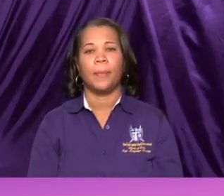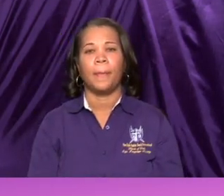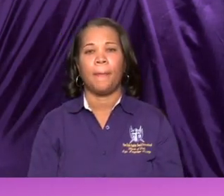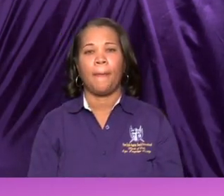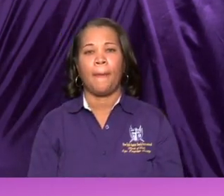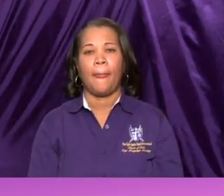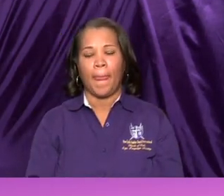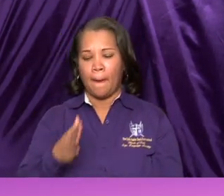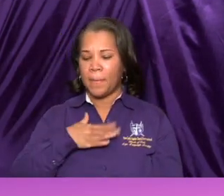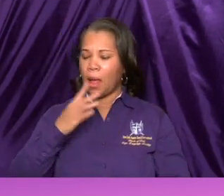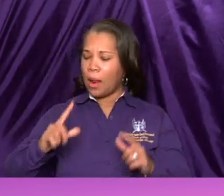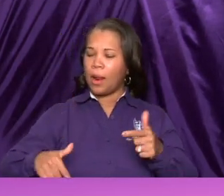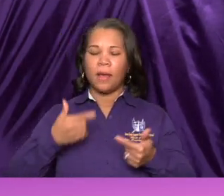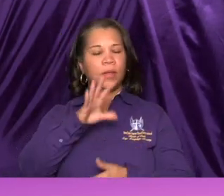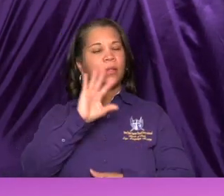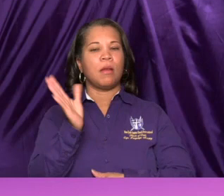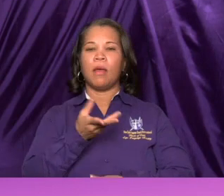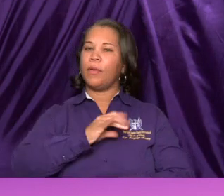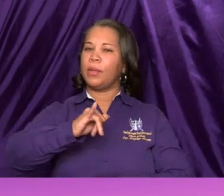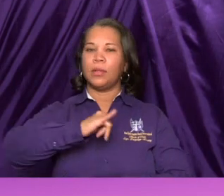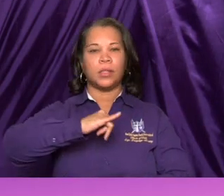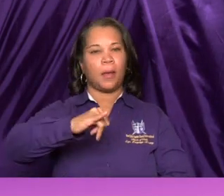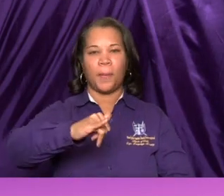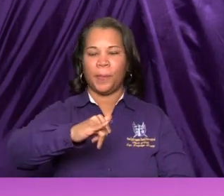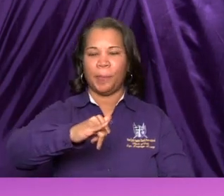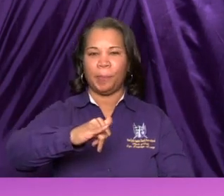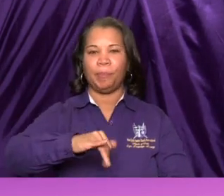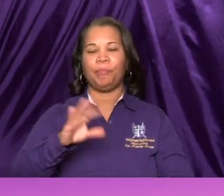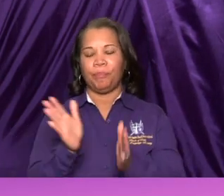And my life has never been the same.